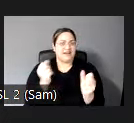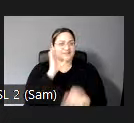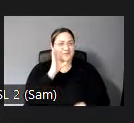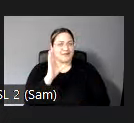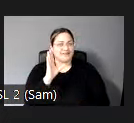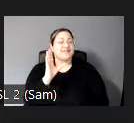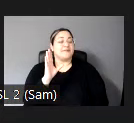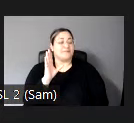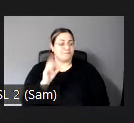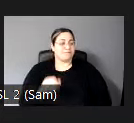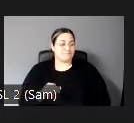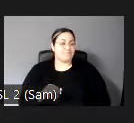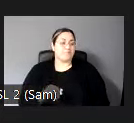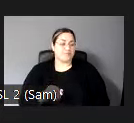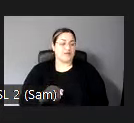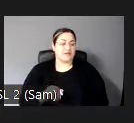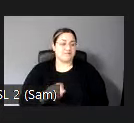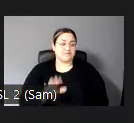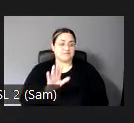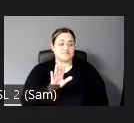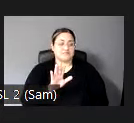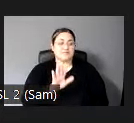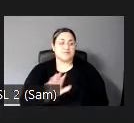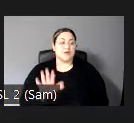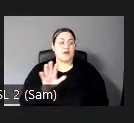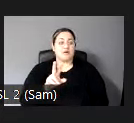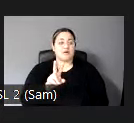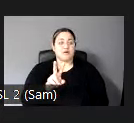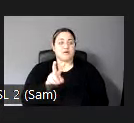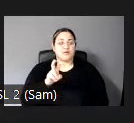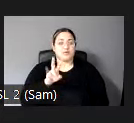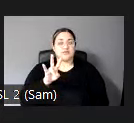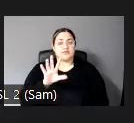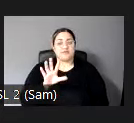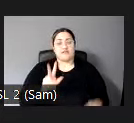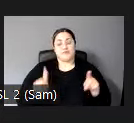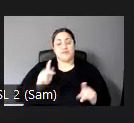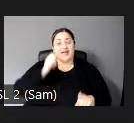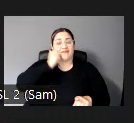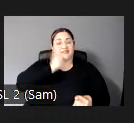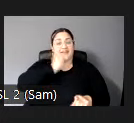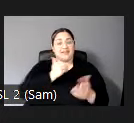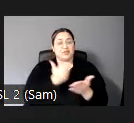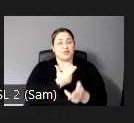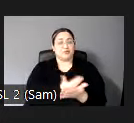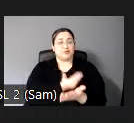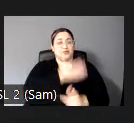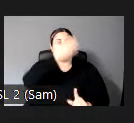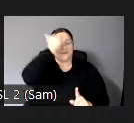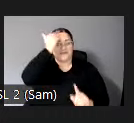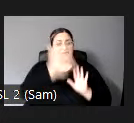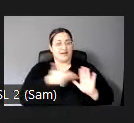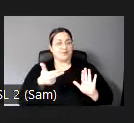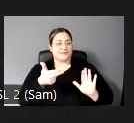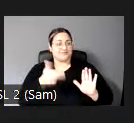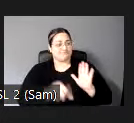will be diagnosed a month. That's 275 people a day, and 11 people every hour will be diagnosed